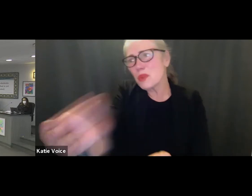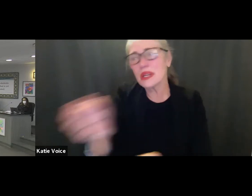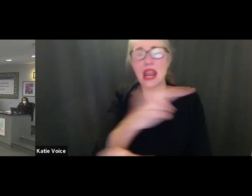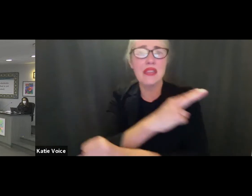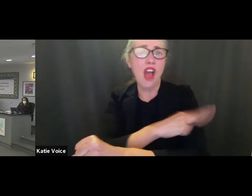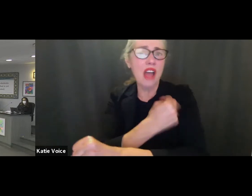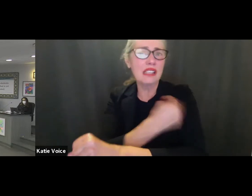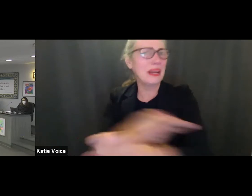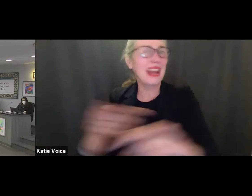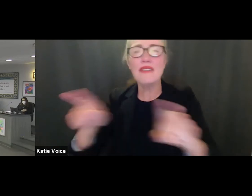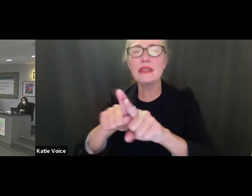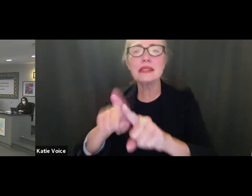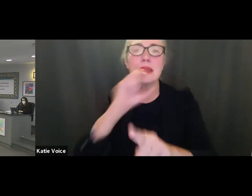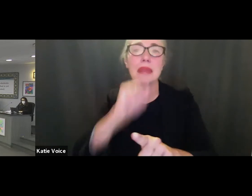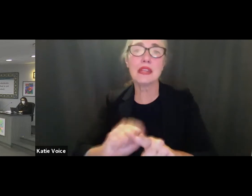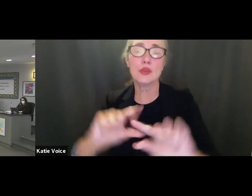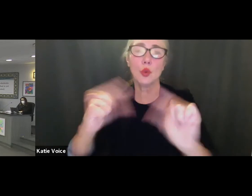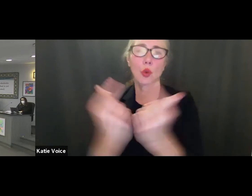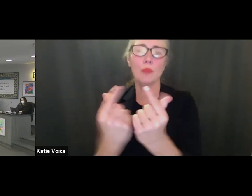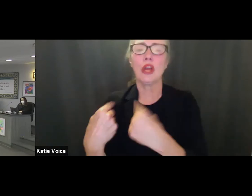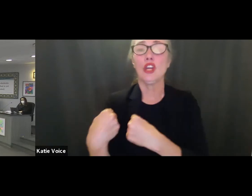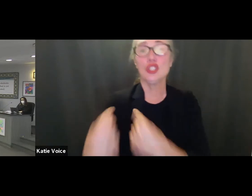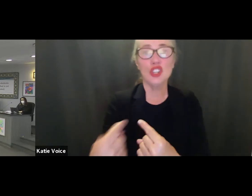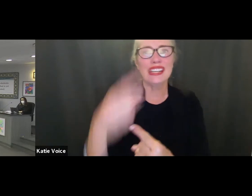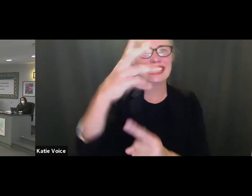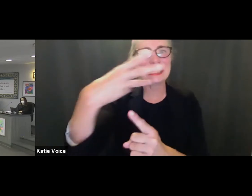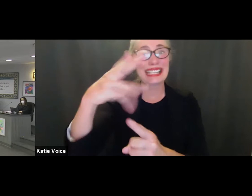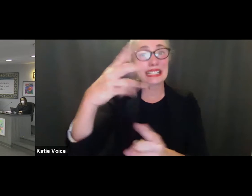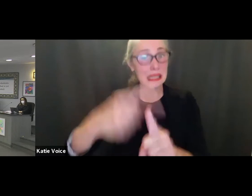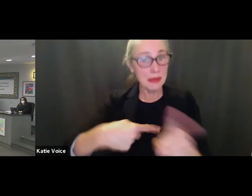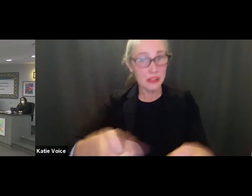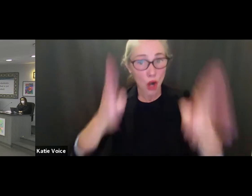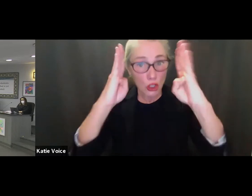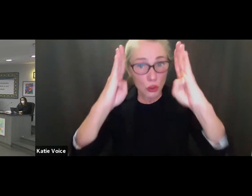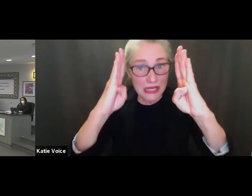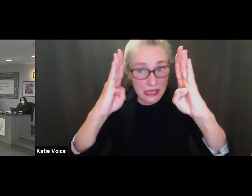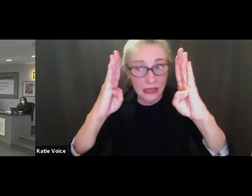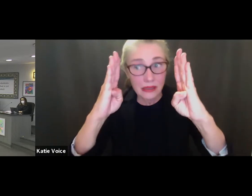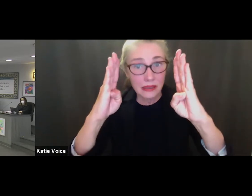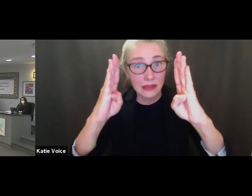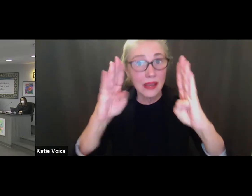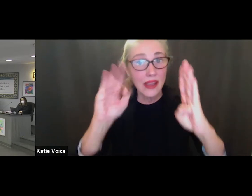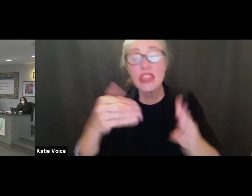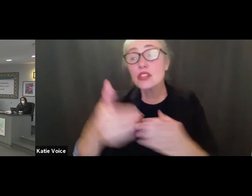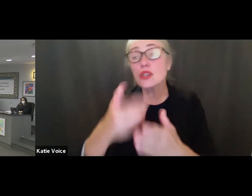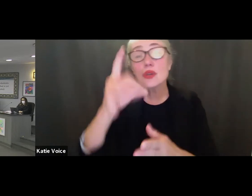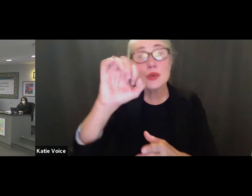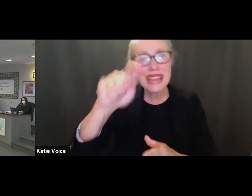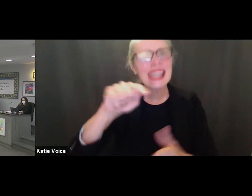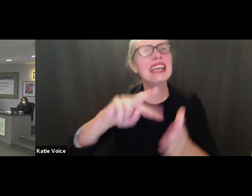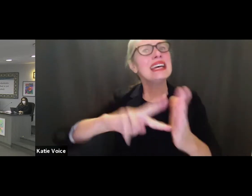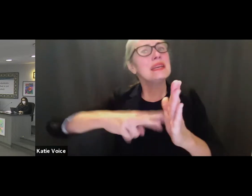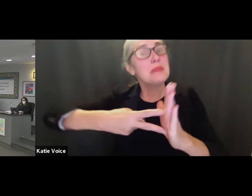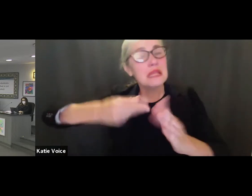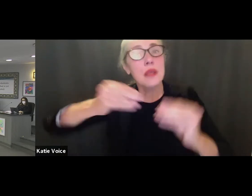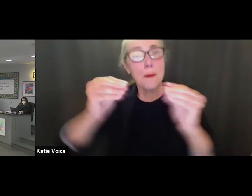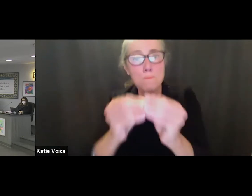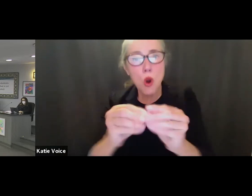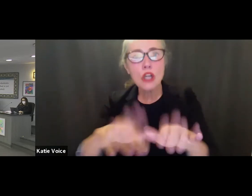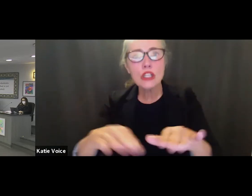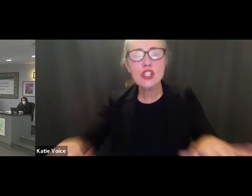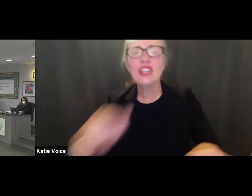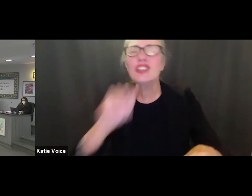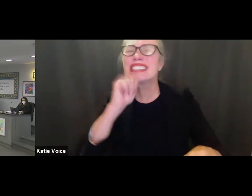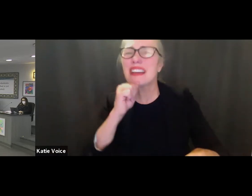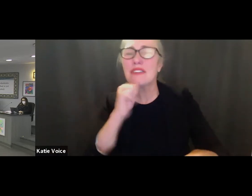over a period of 16 months. Are you listening? This new data seems to indicate that more children are suffering from the